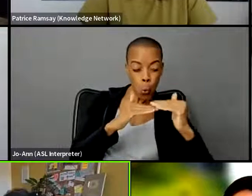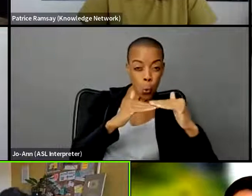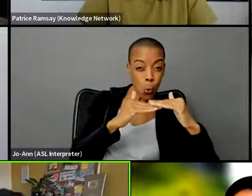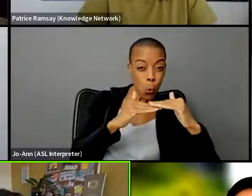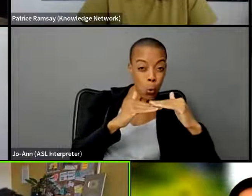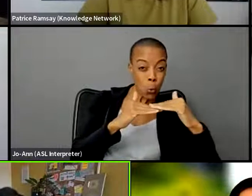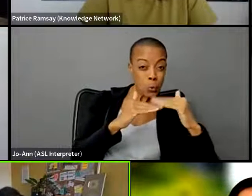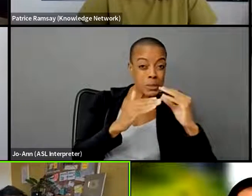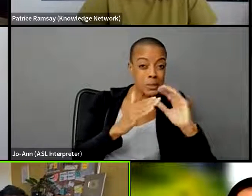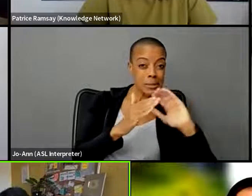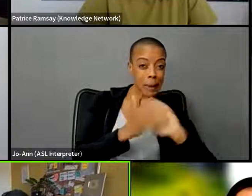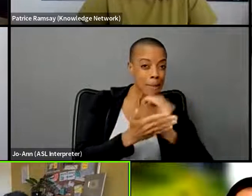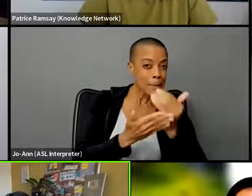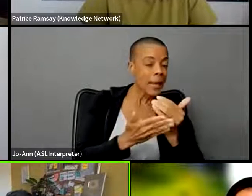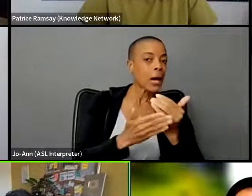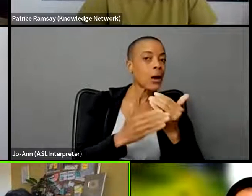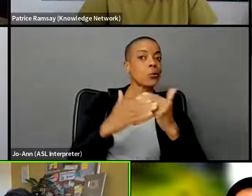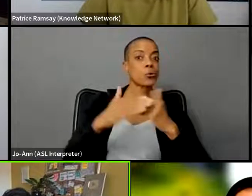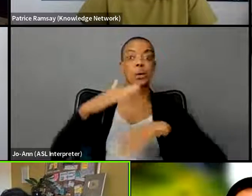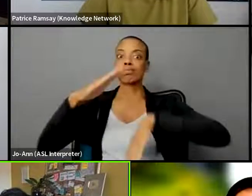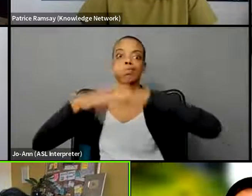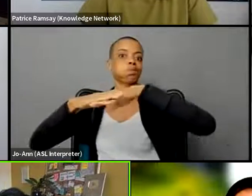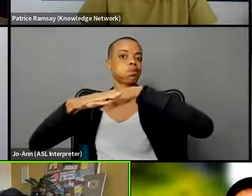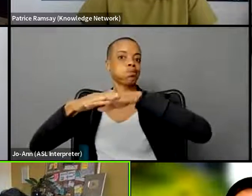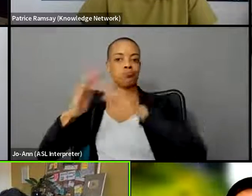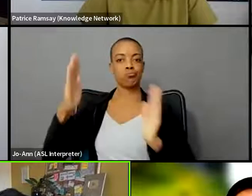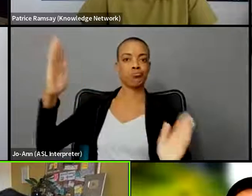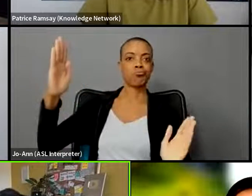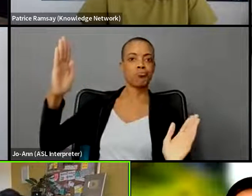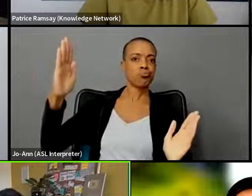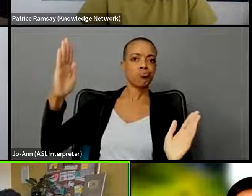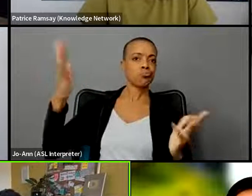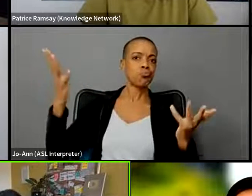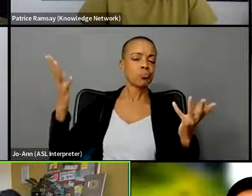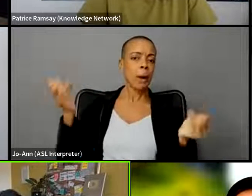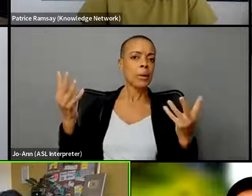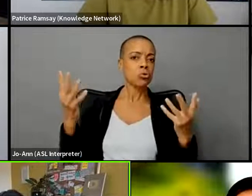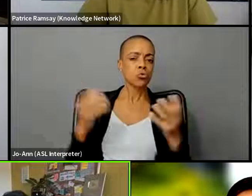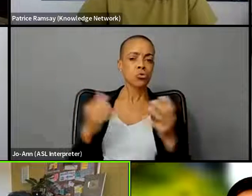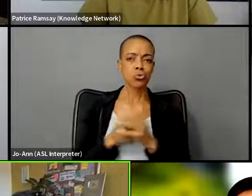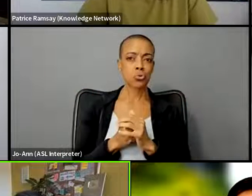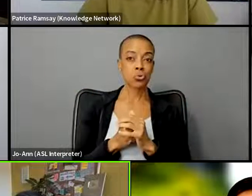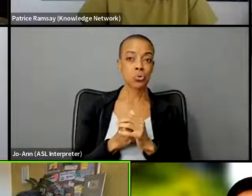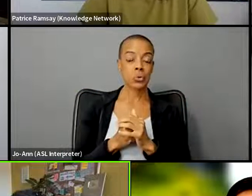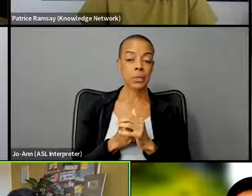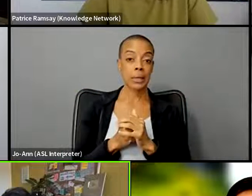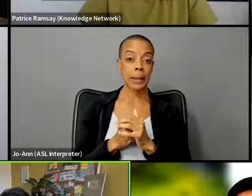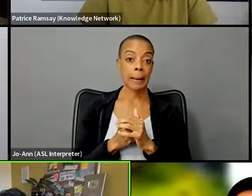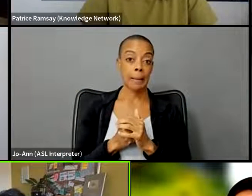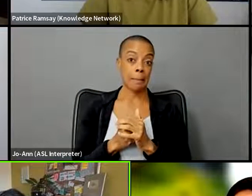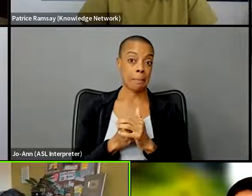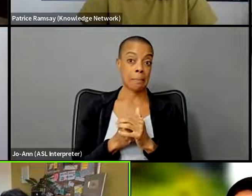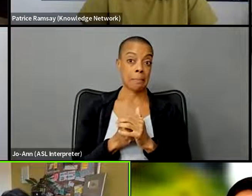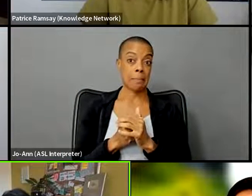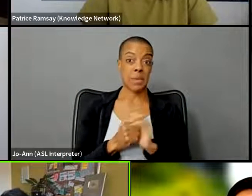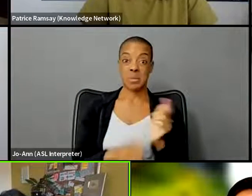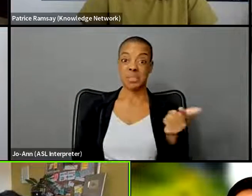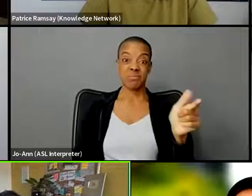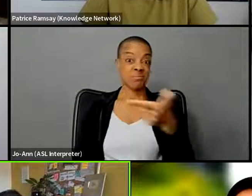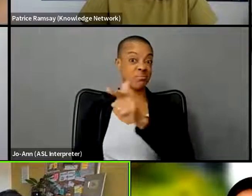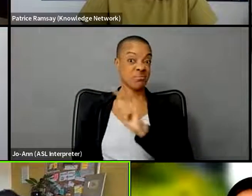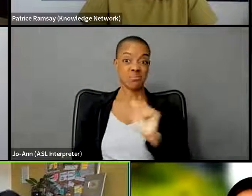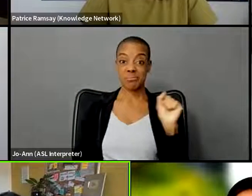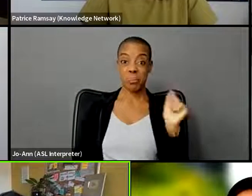project, and perhaps what's the highest amount that you've considered for a project? And for this one, I think it'd be worthwhile to just kind of go around again.